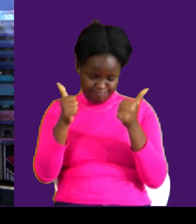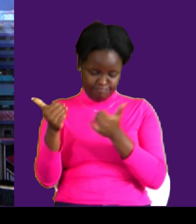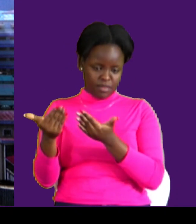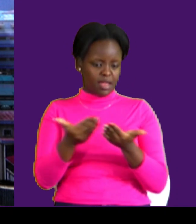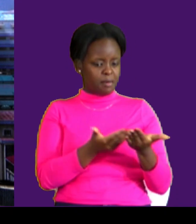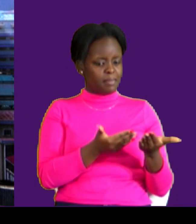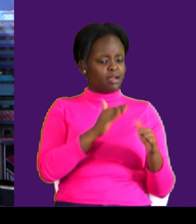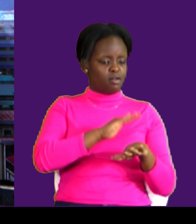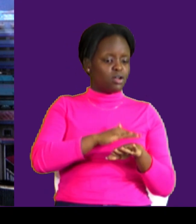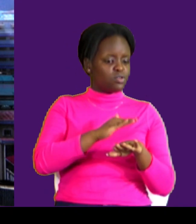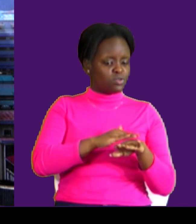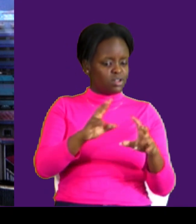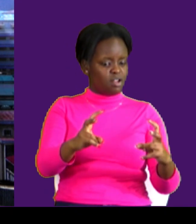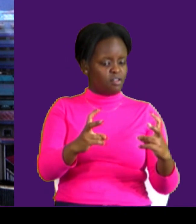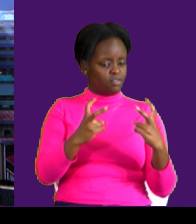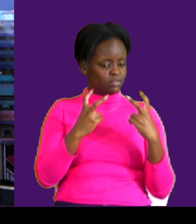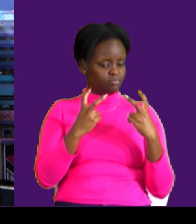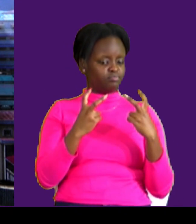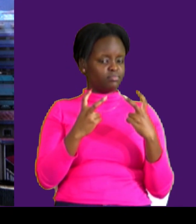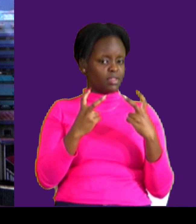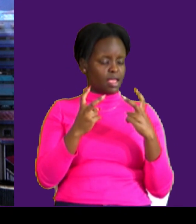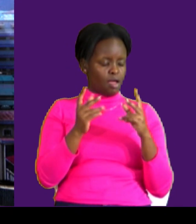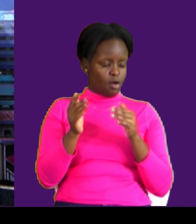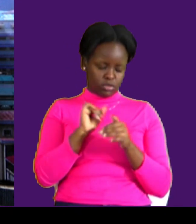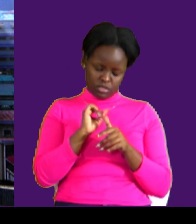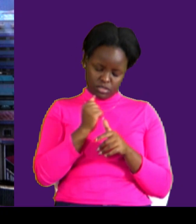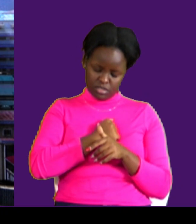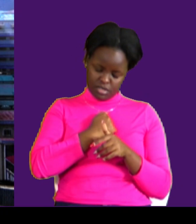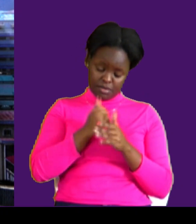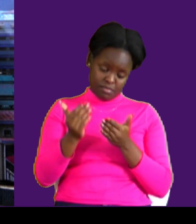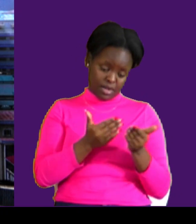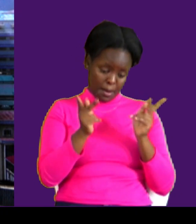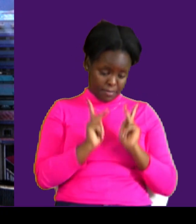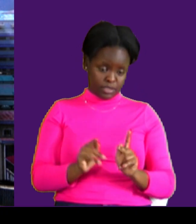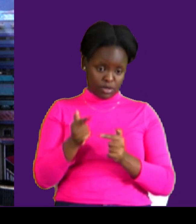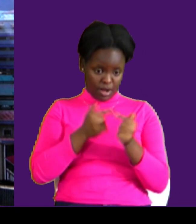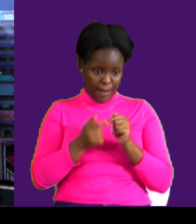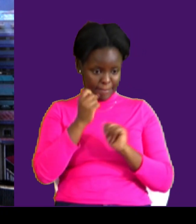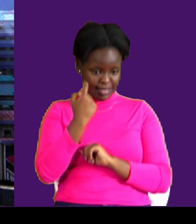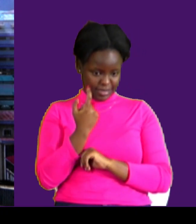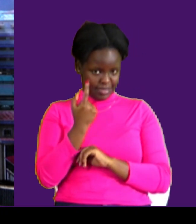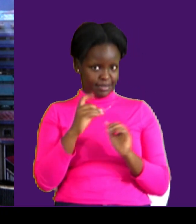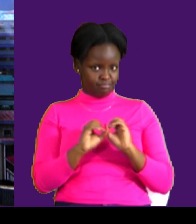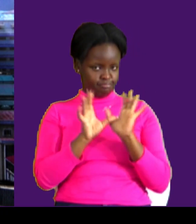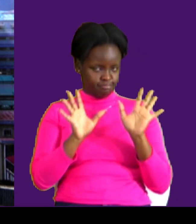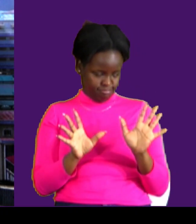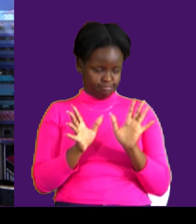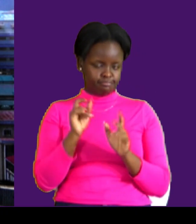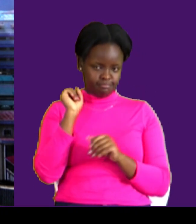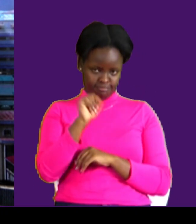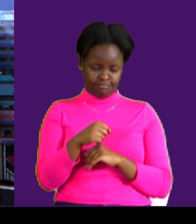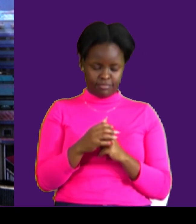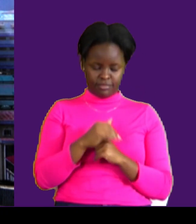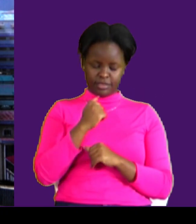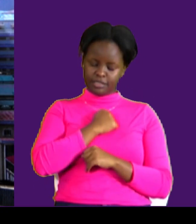a good view, or bringing a person to come and understand it very well. Yeah.